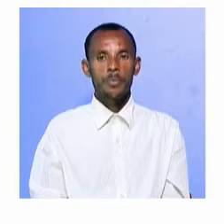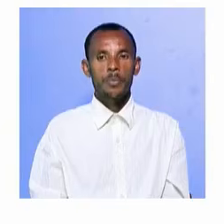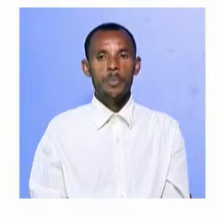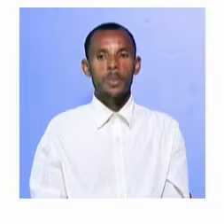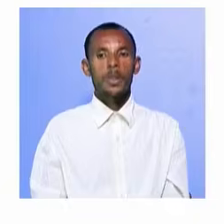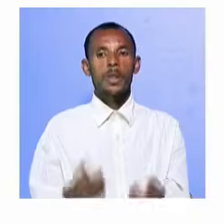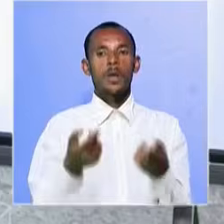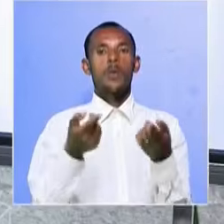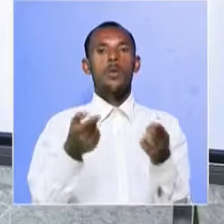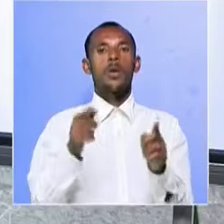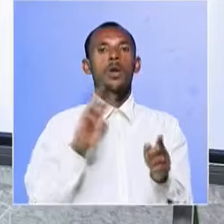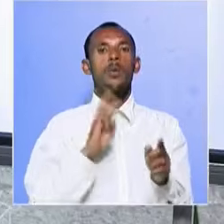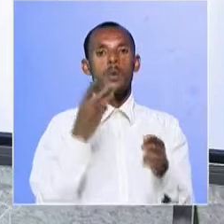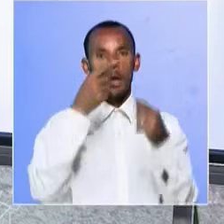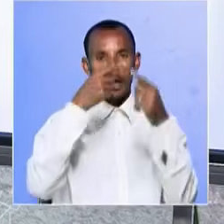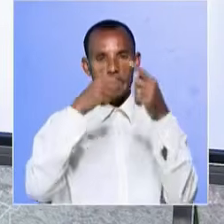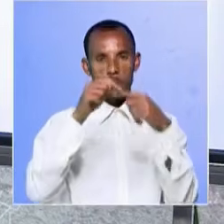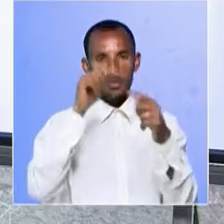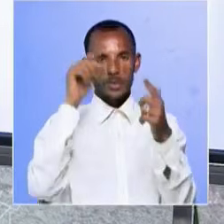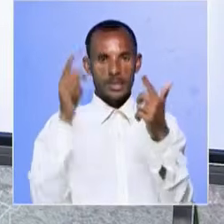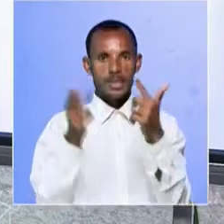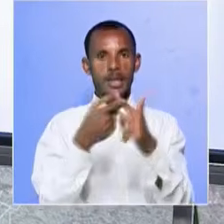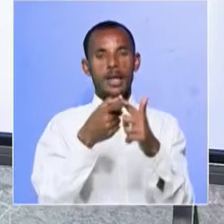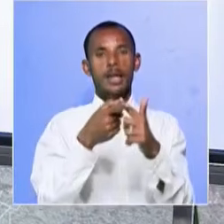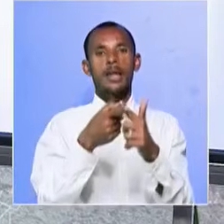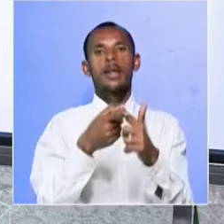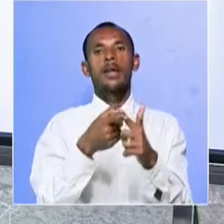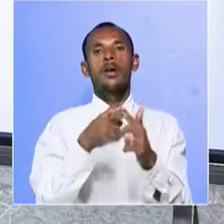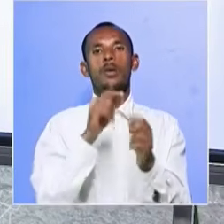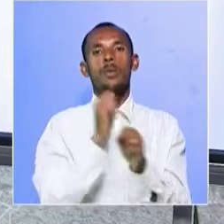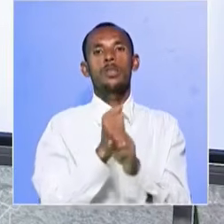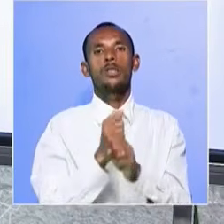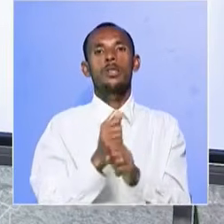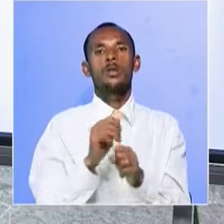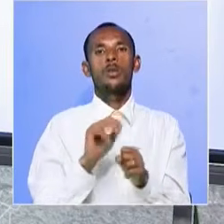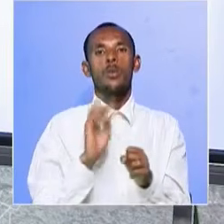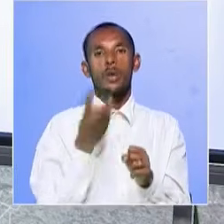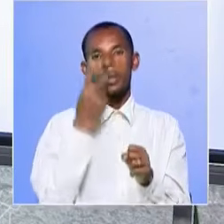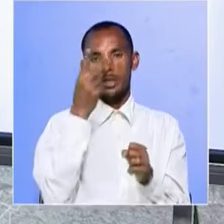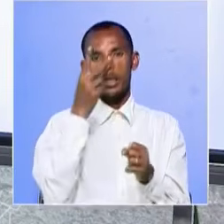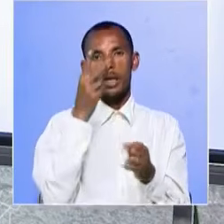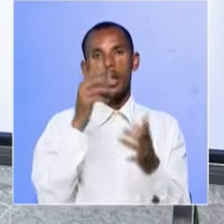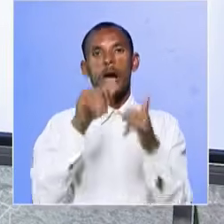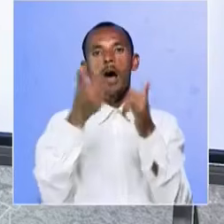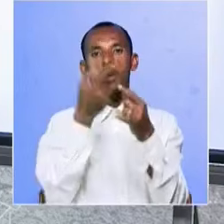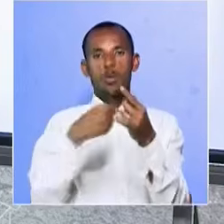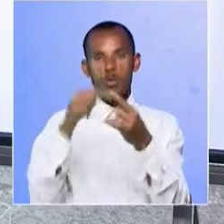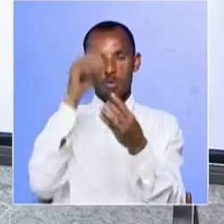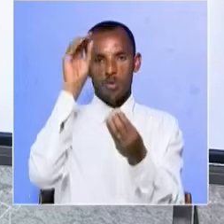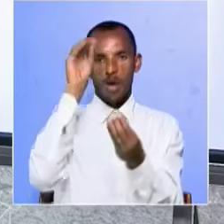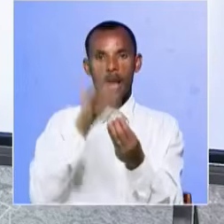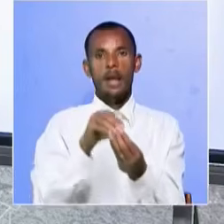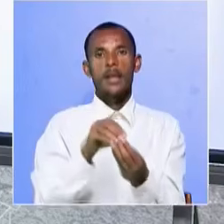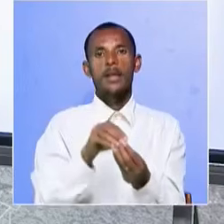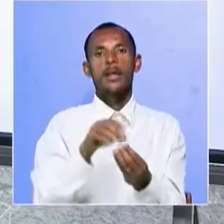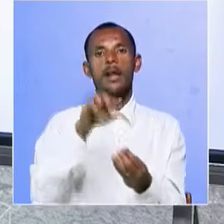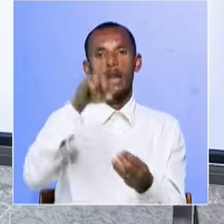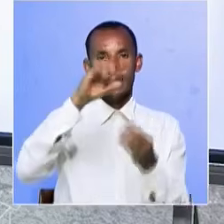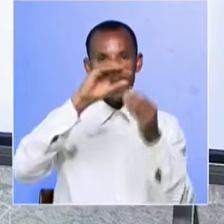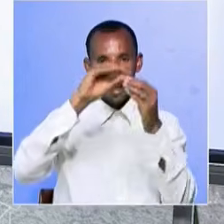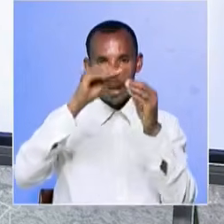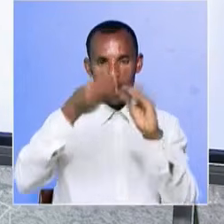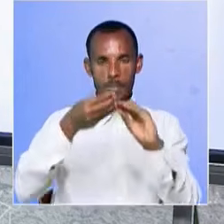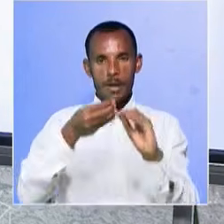when we come to the second operation, already we have seen how to add rational numbers.